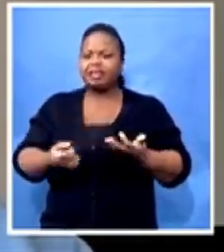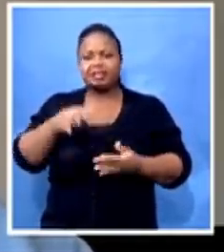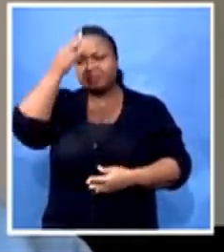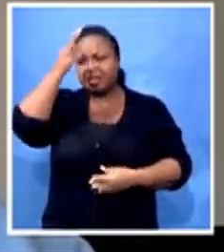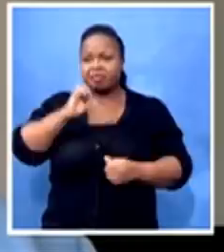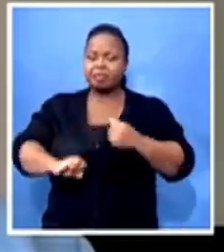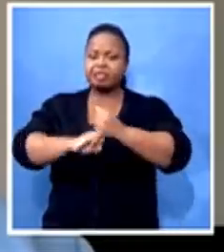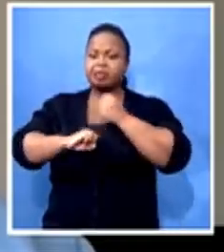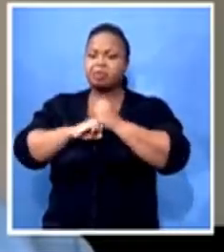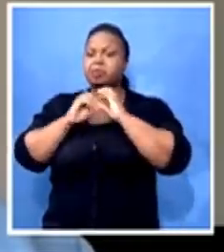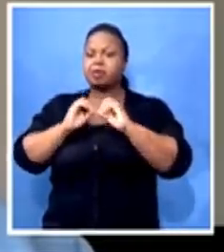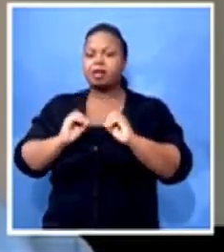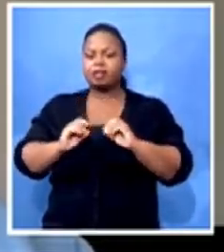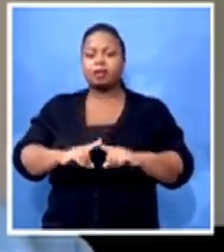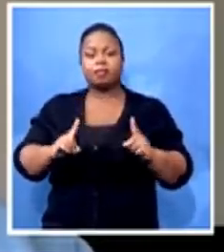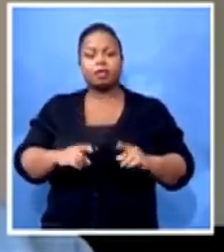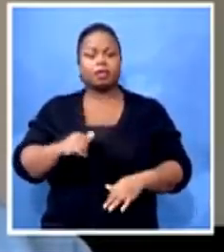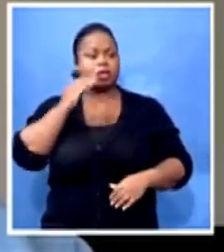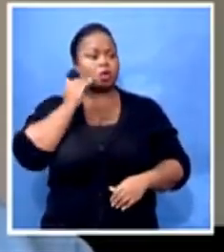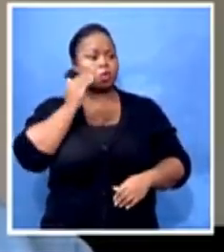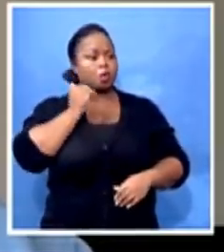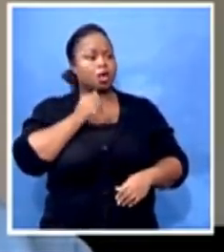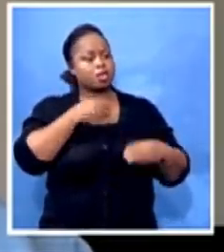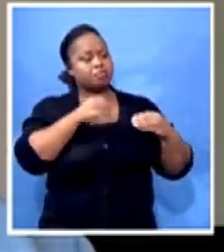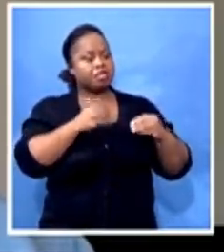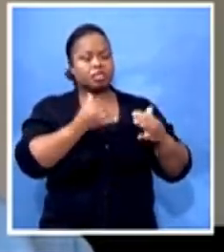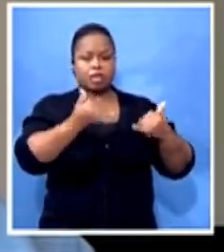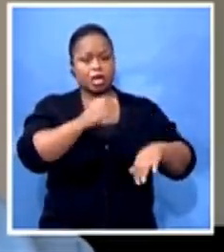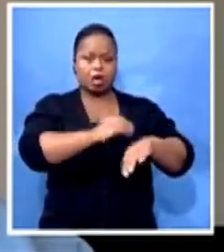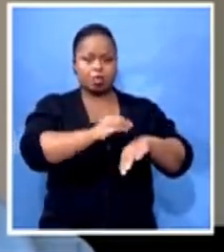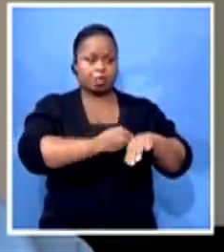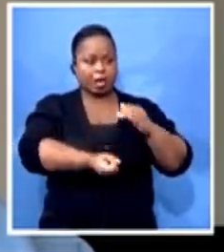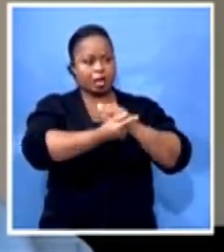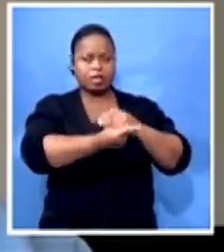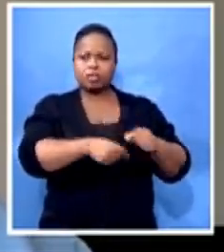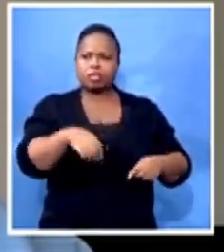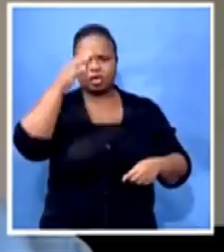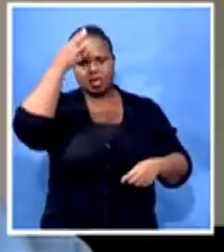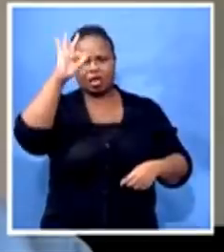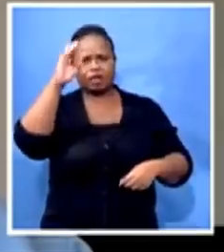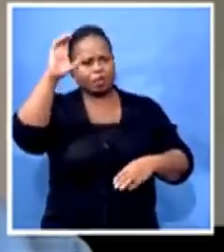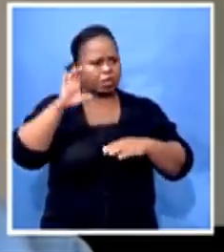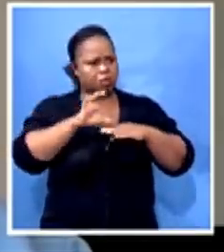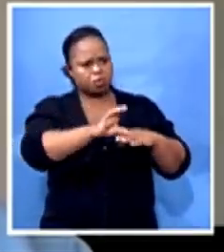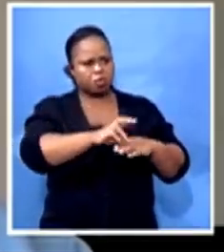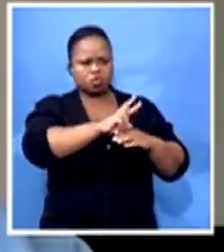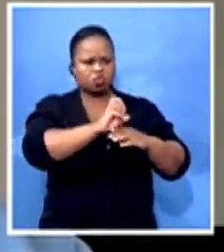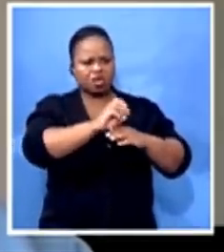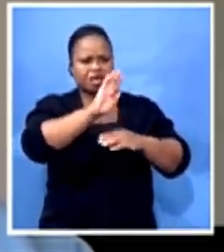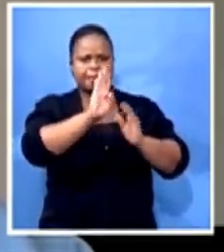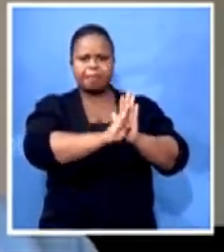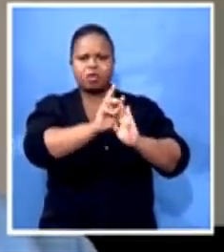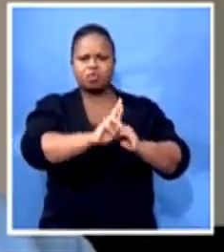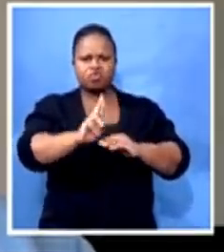business is in trouble, the state is coming up with a 200 billion rands rescue support package. And I think I want to point